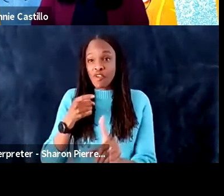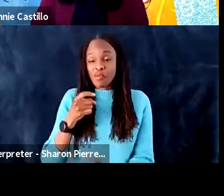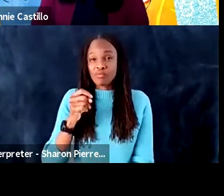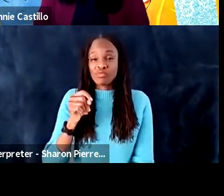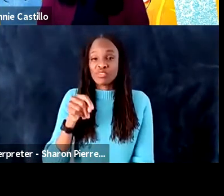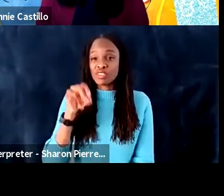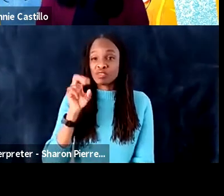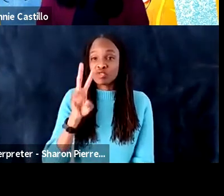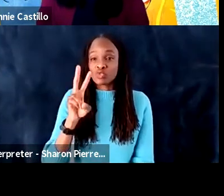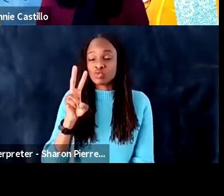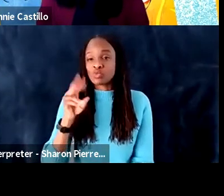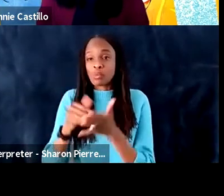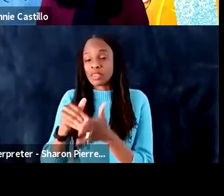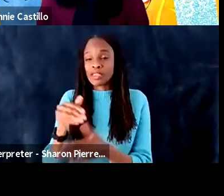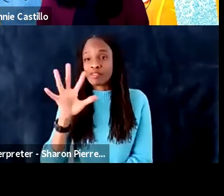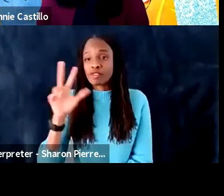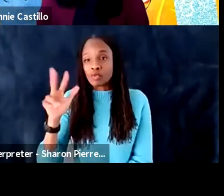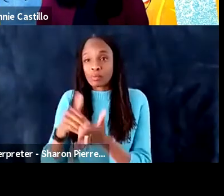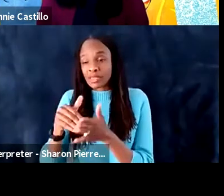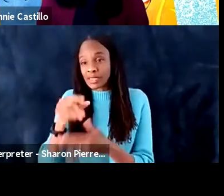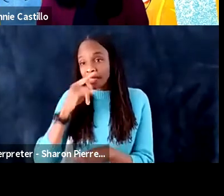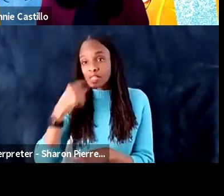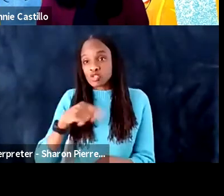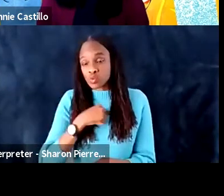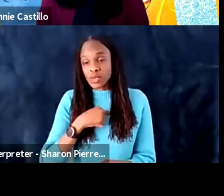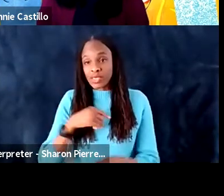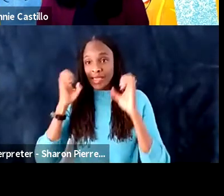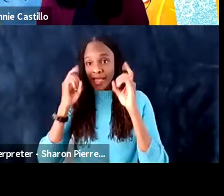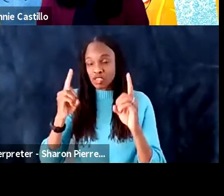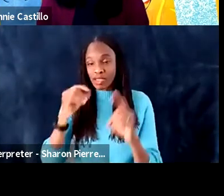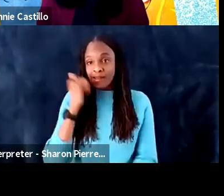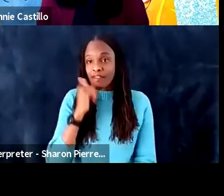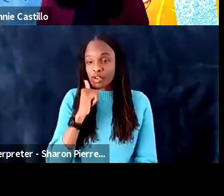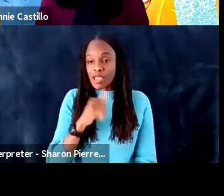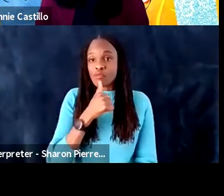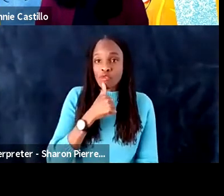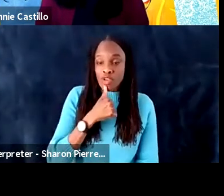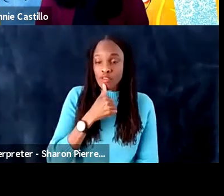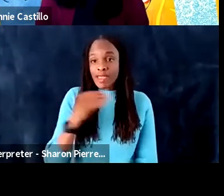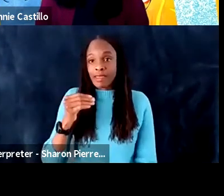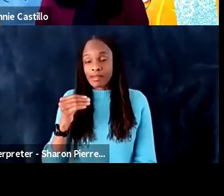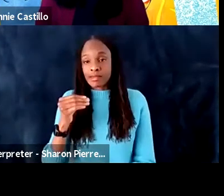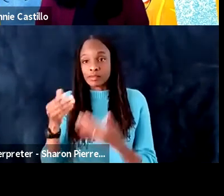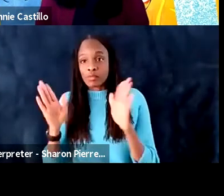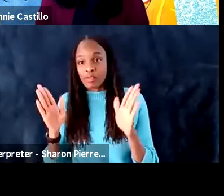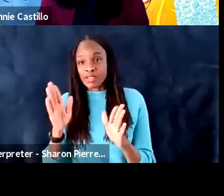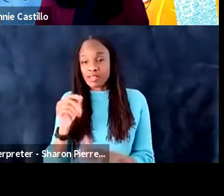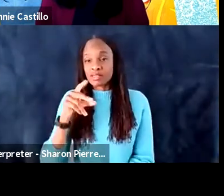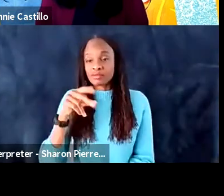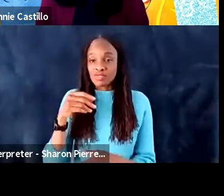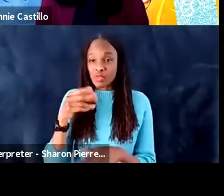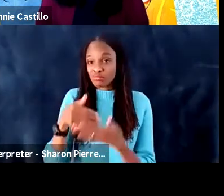53 million kids that we educate every single day, public and private, pre-K through 12, 16 million of